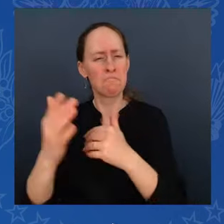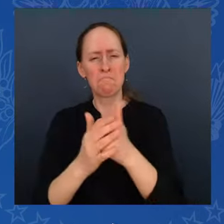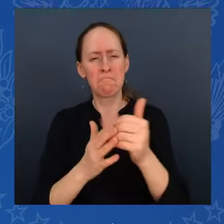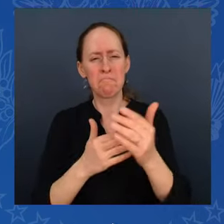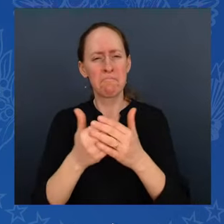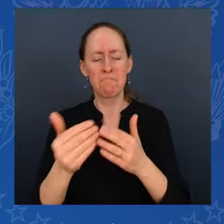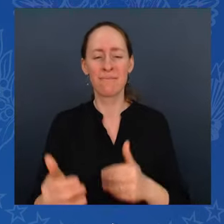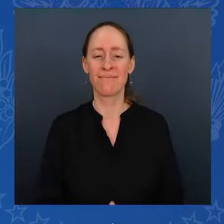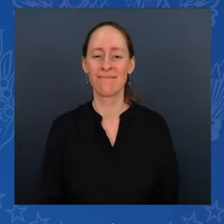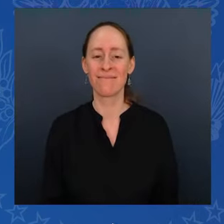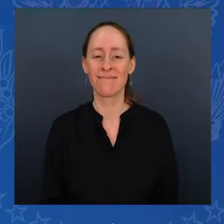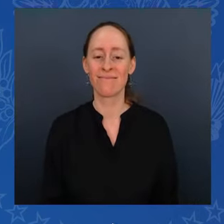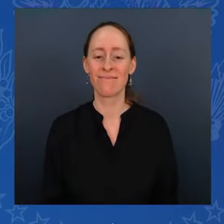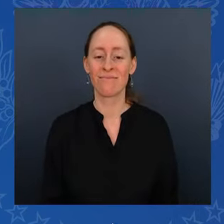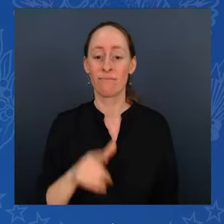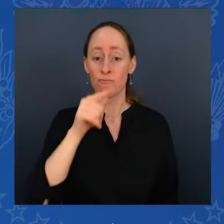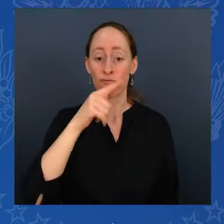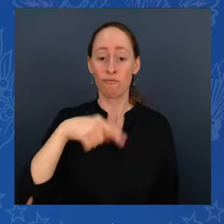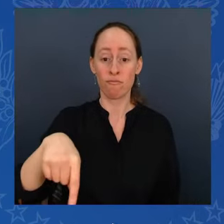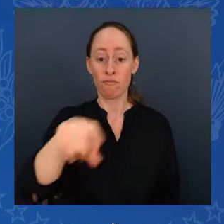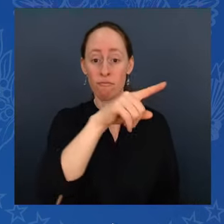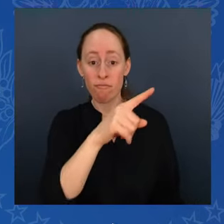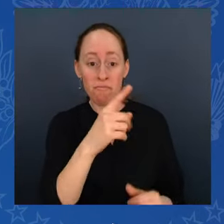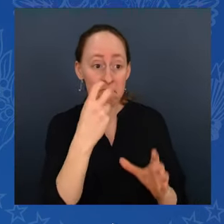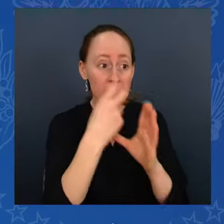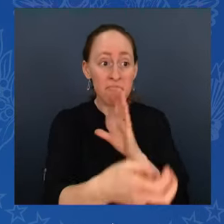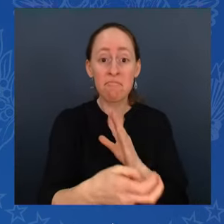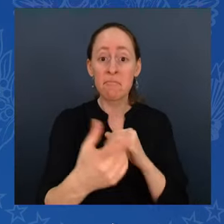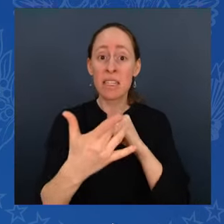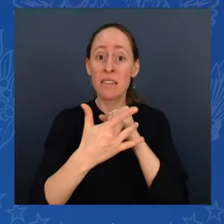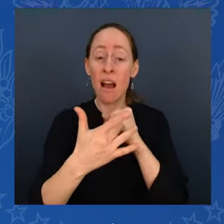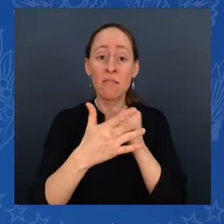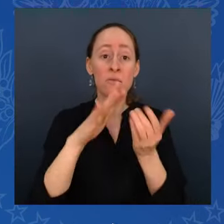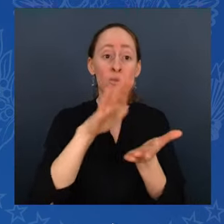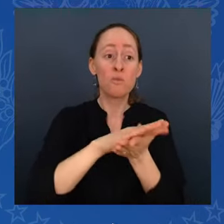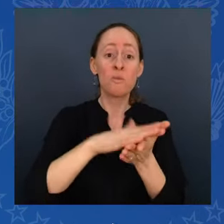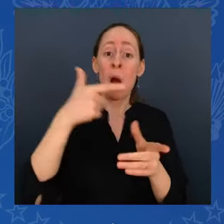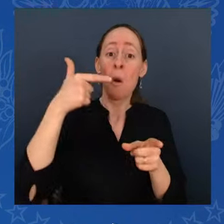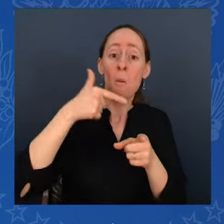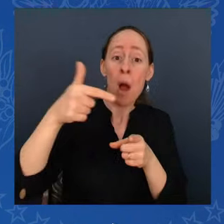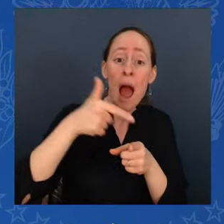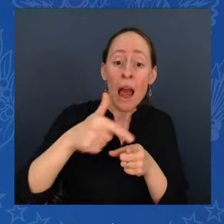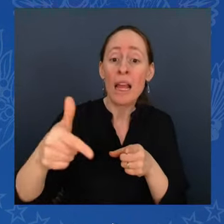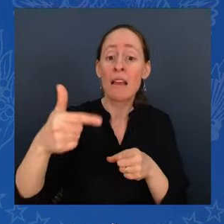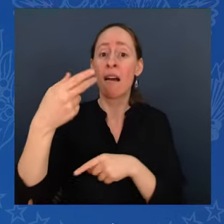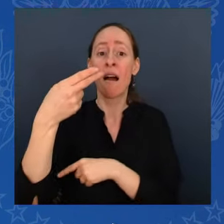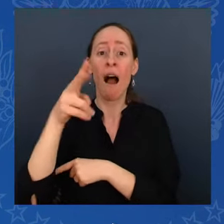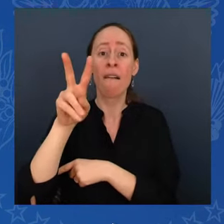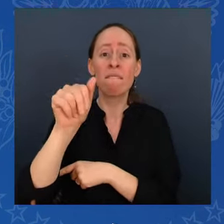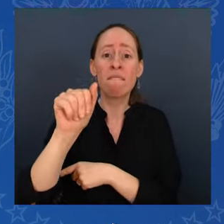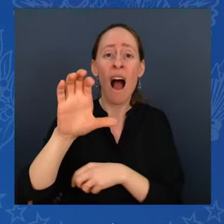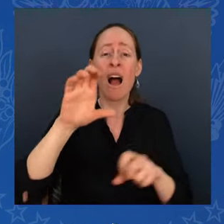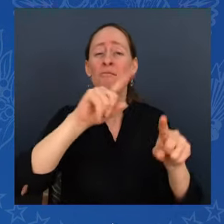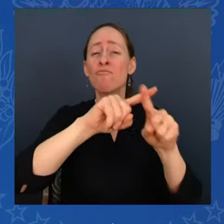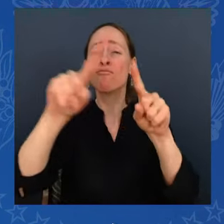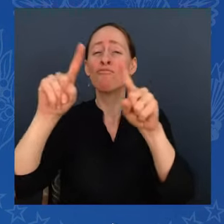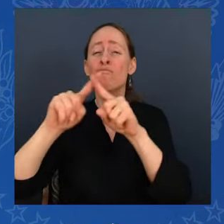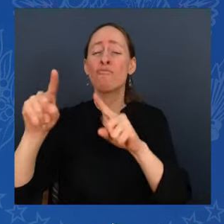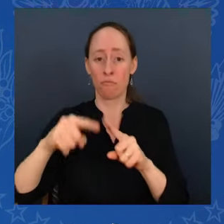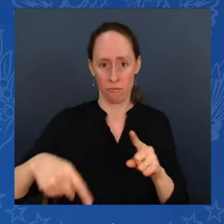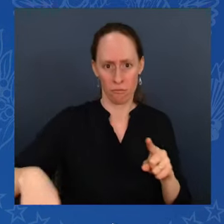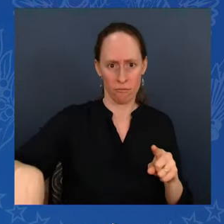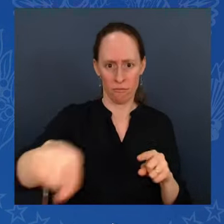shop programs have been dropped. People not knowing whether they want to work with their hands. Think not being able to get started. To